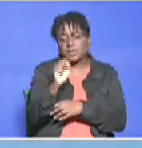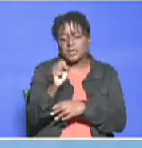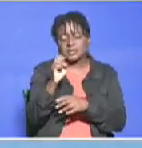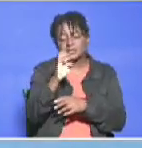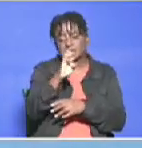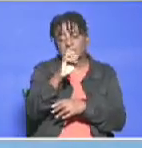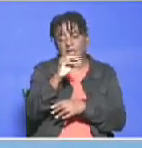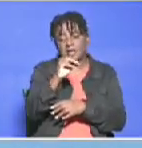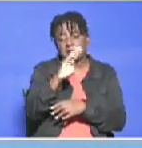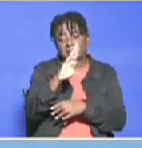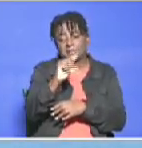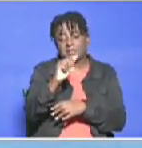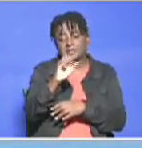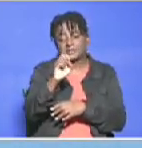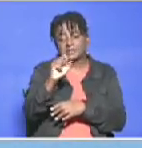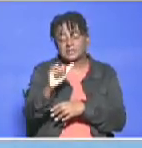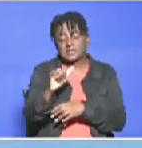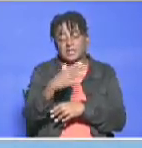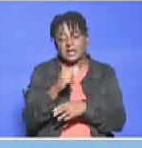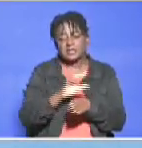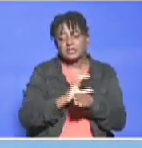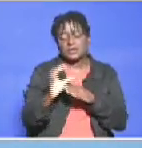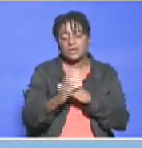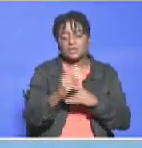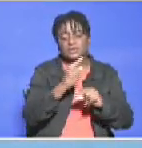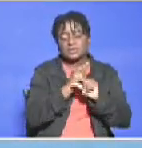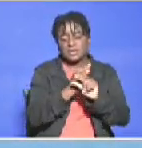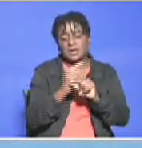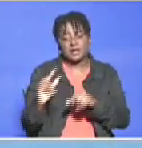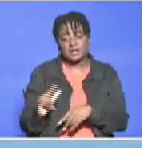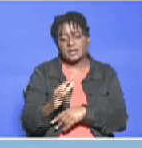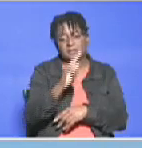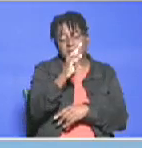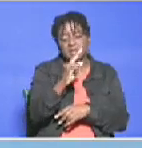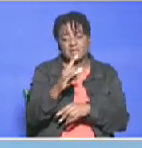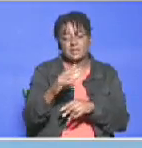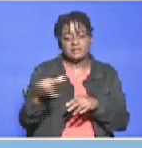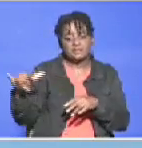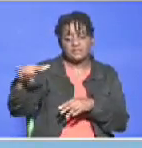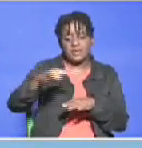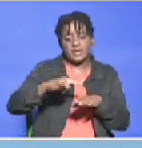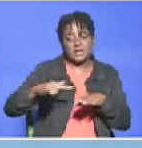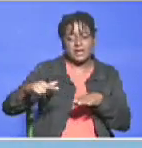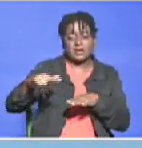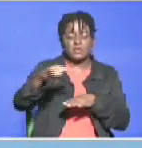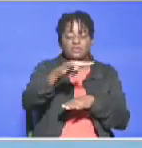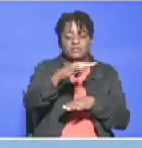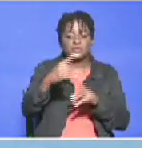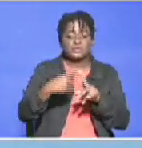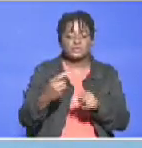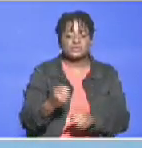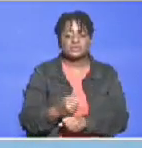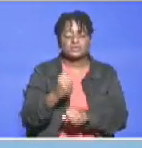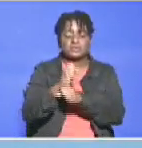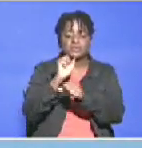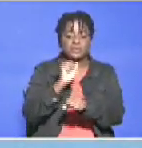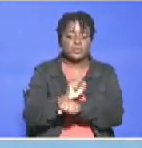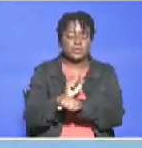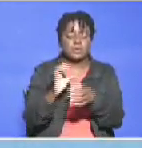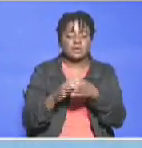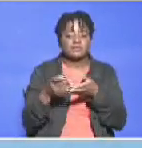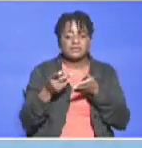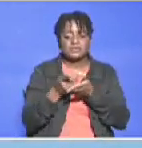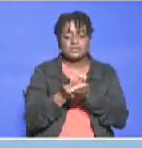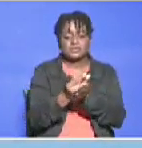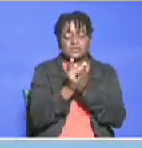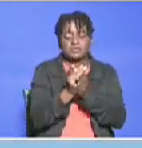States Coast Guard fixed wing aircraft. They're conducting overflight to support the efforts of the ships that are out to sea, also